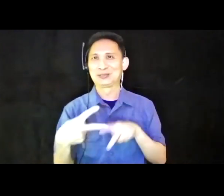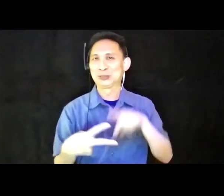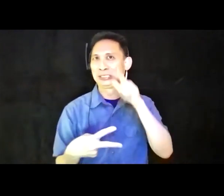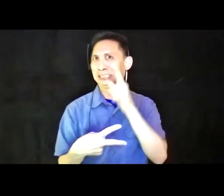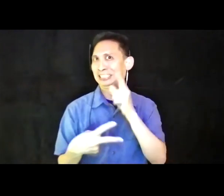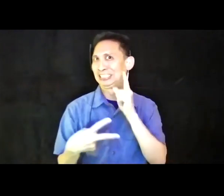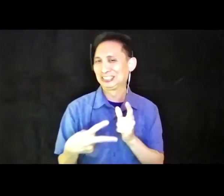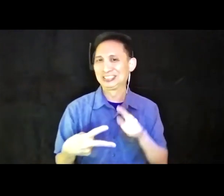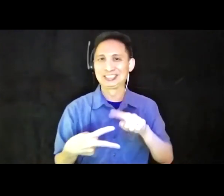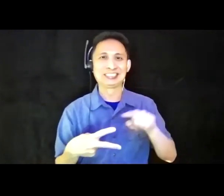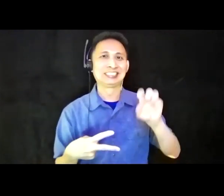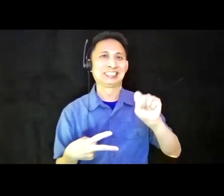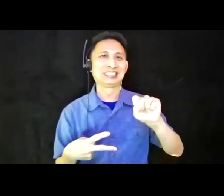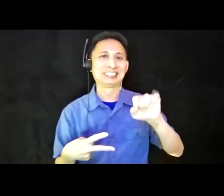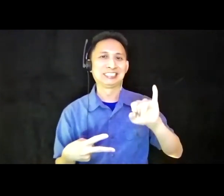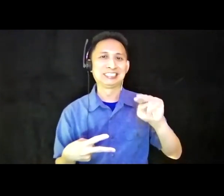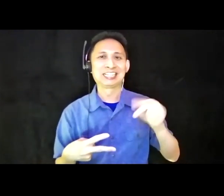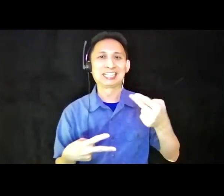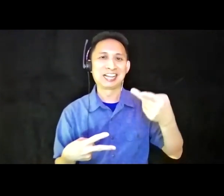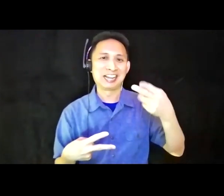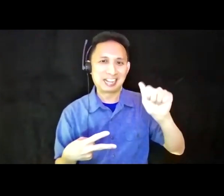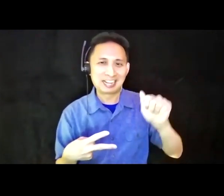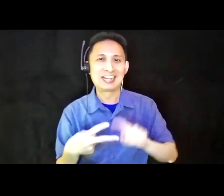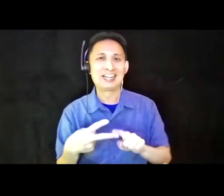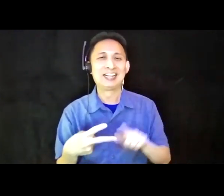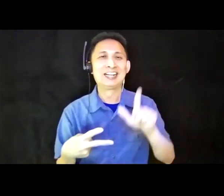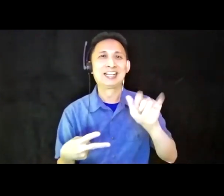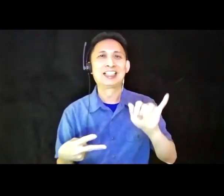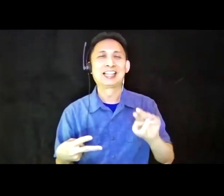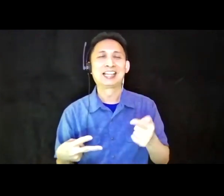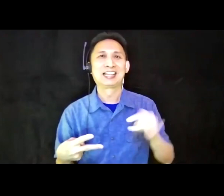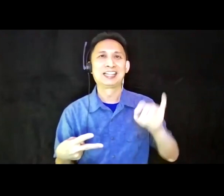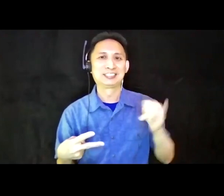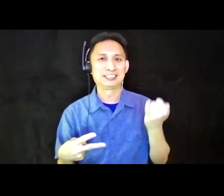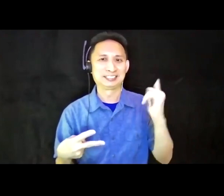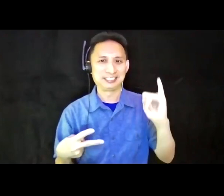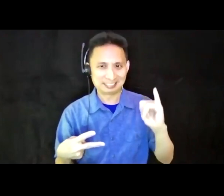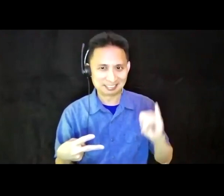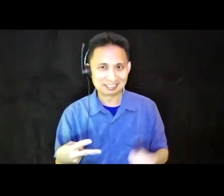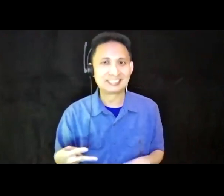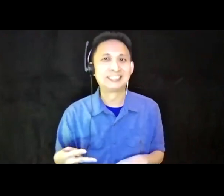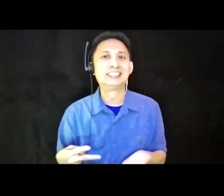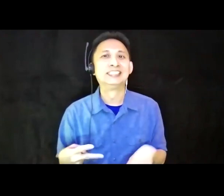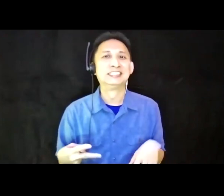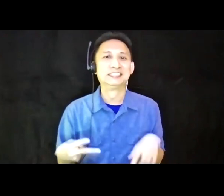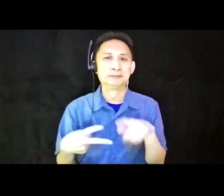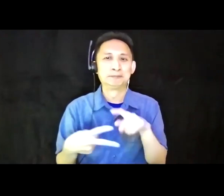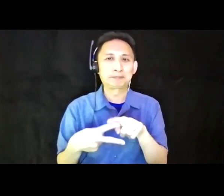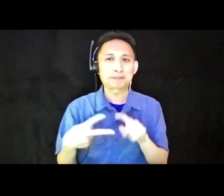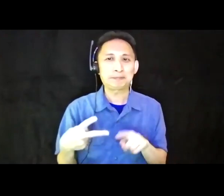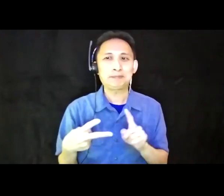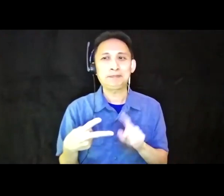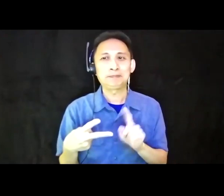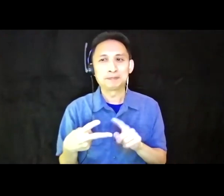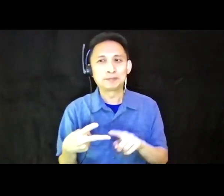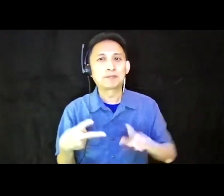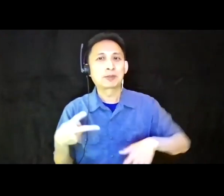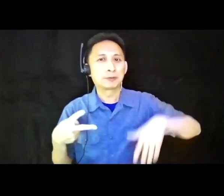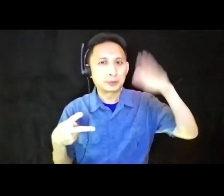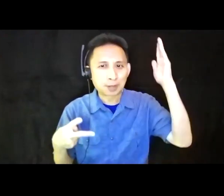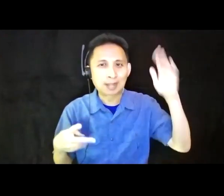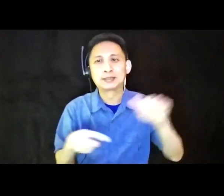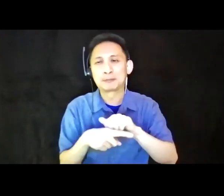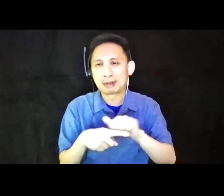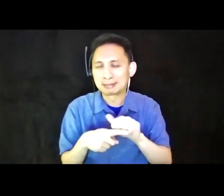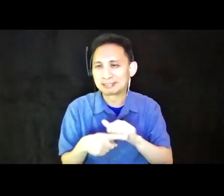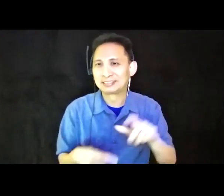Hong. Lingji and Singha grew up in New York City, often visiting their grandmother in Chinatown. They were also raised practicing Tai Chi and Qigong since